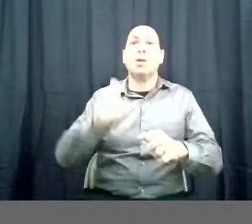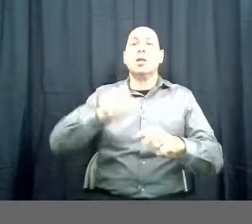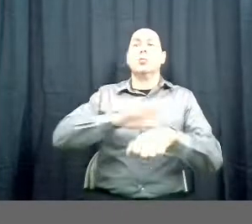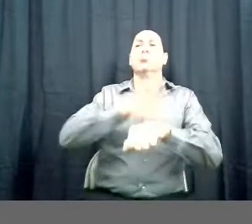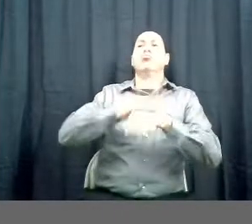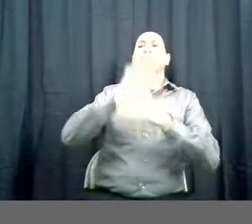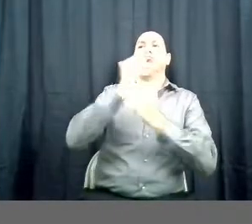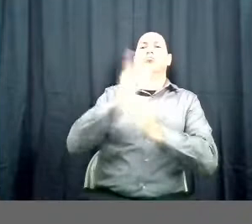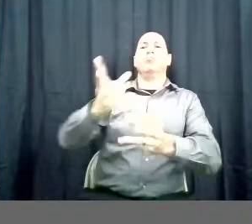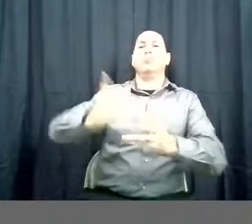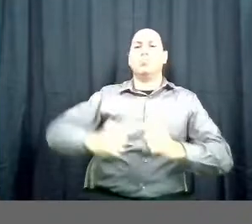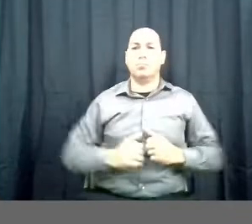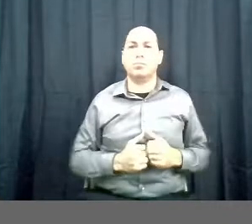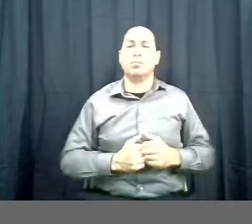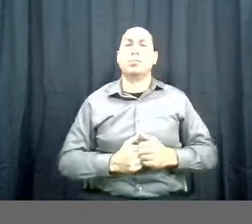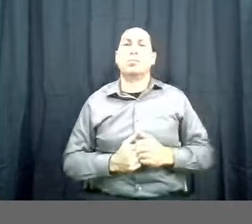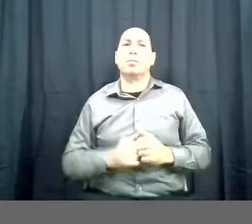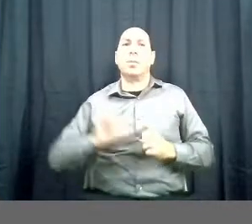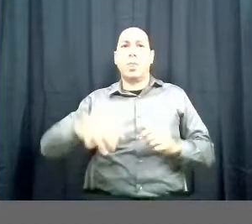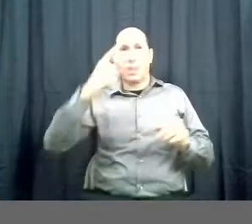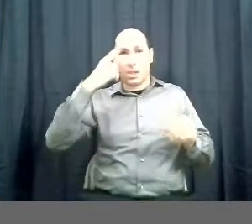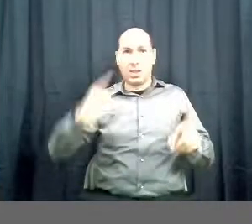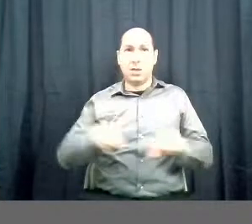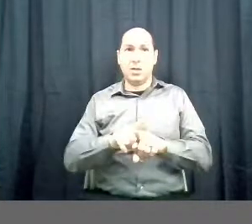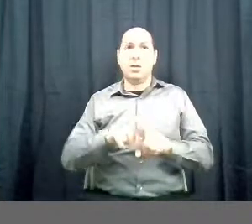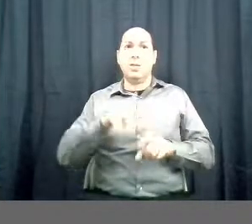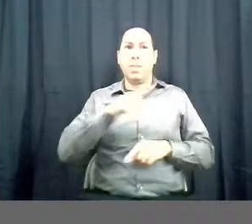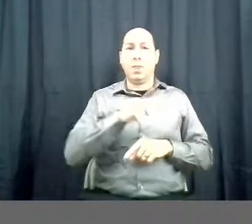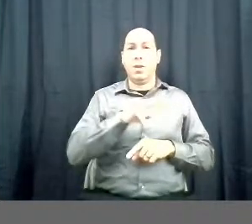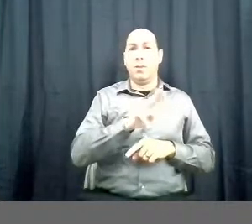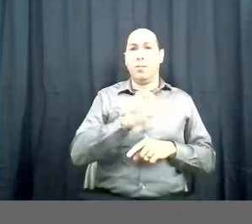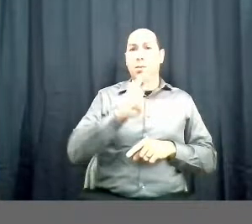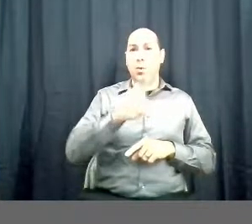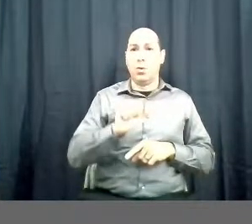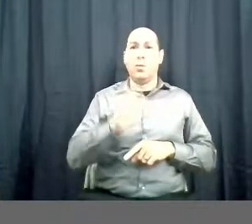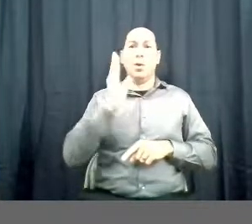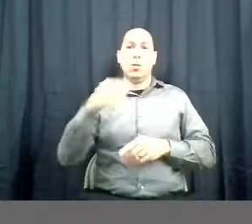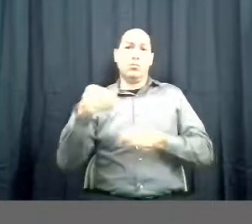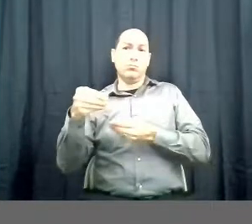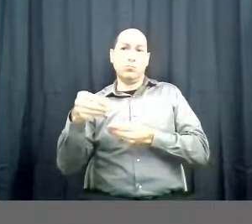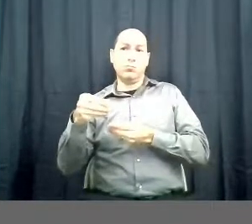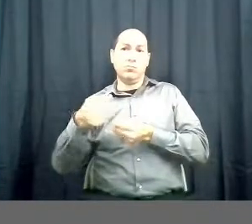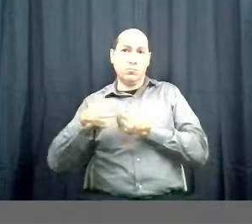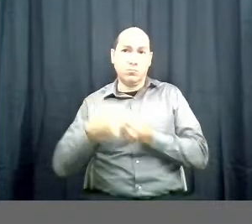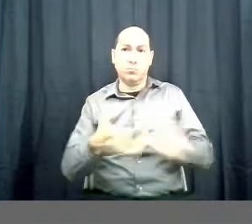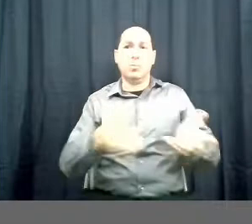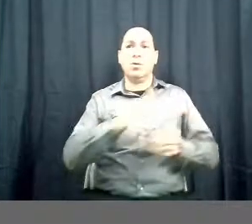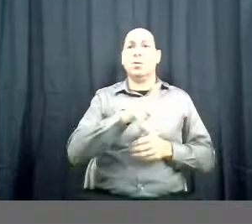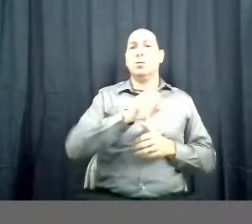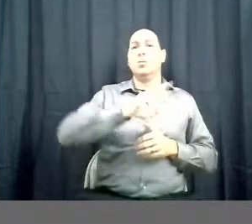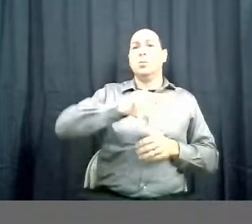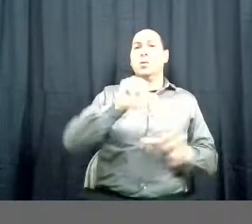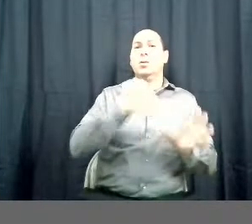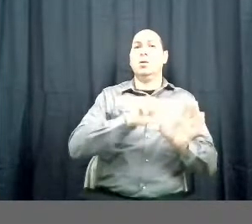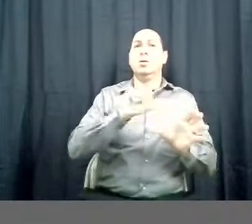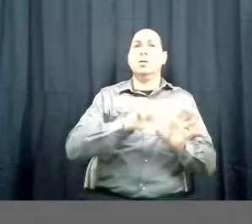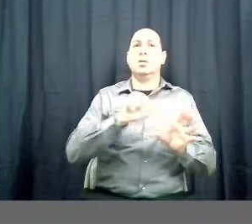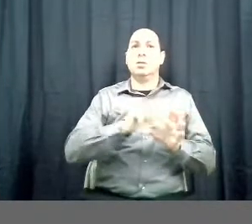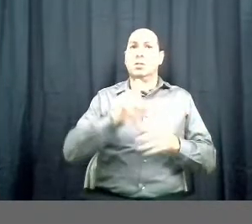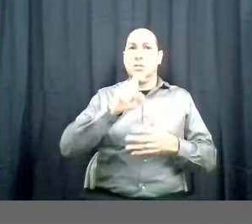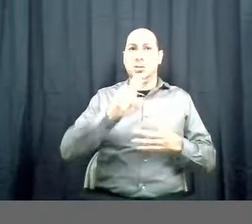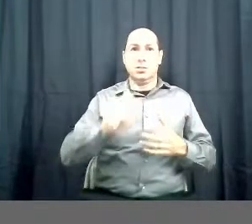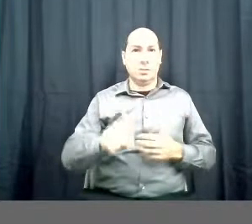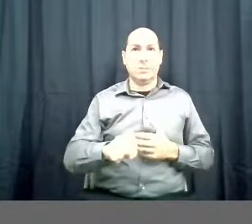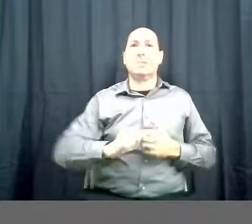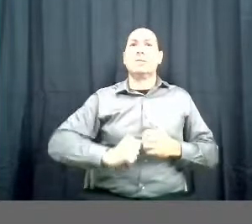agreement, Puma would supply all of PREPA's diesel burning units, including San Juan 5 and 6, and